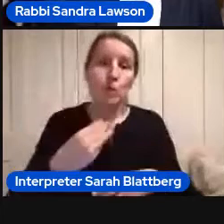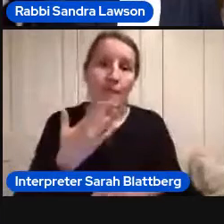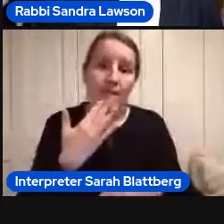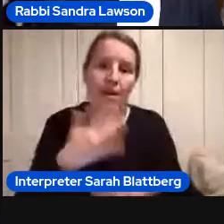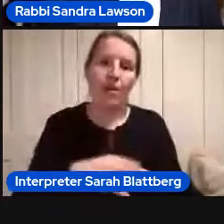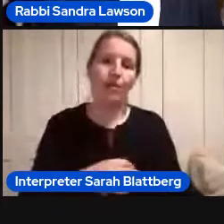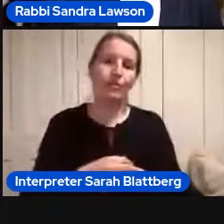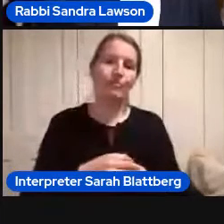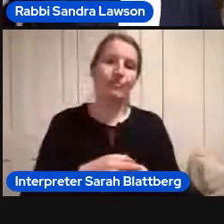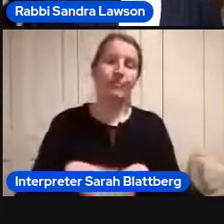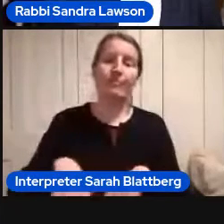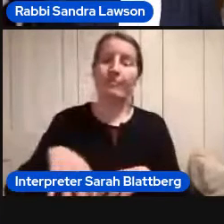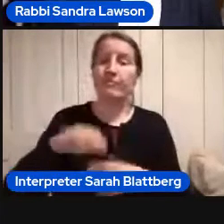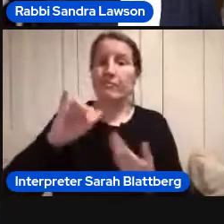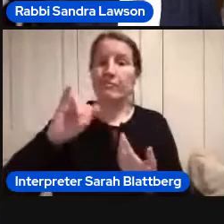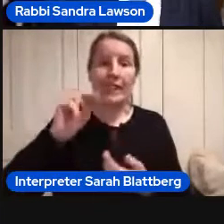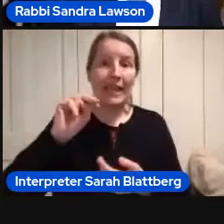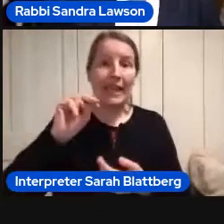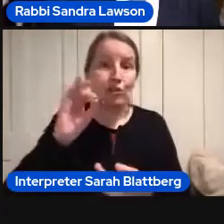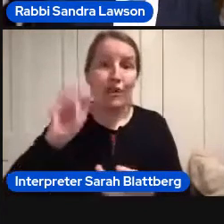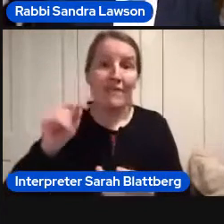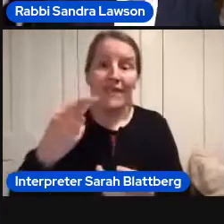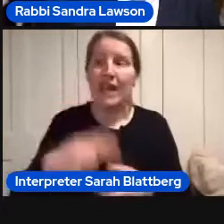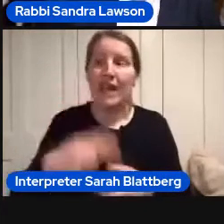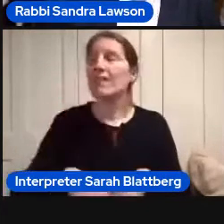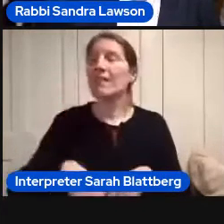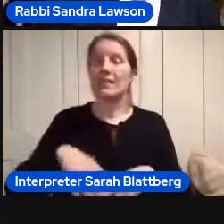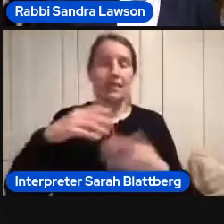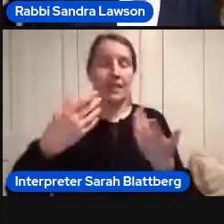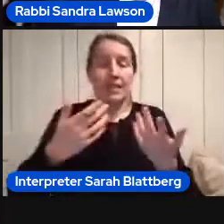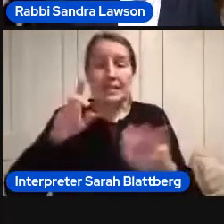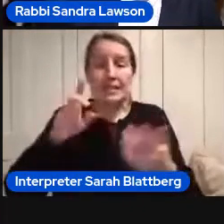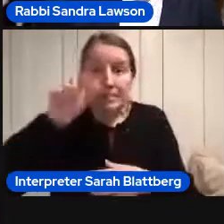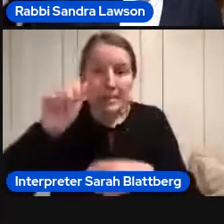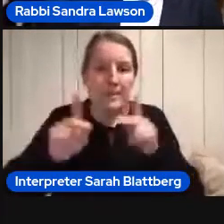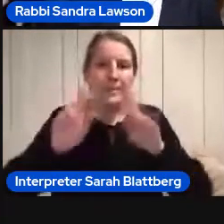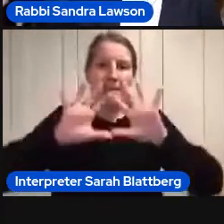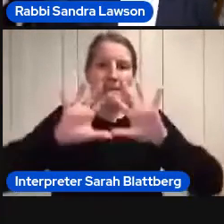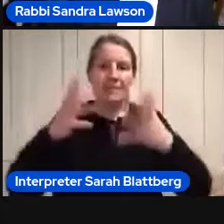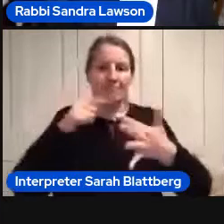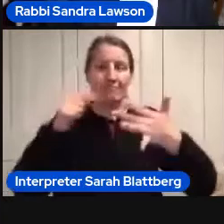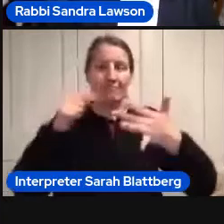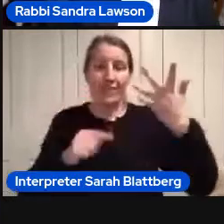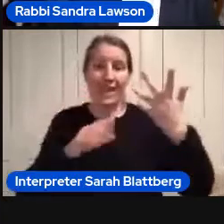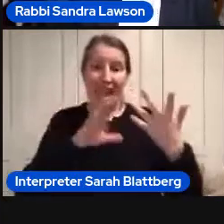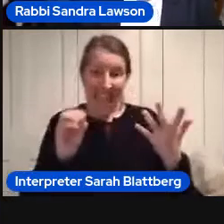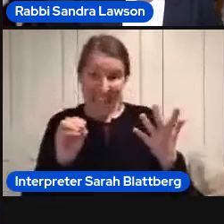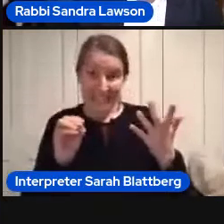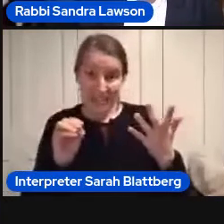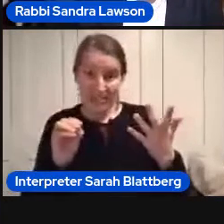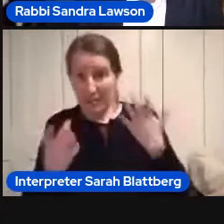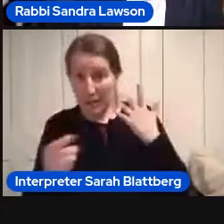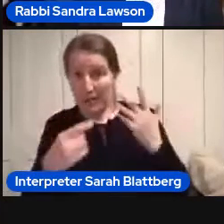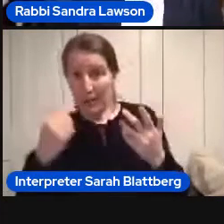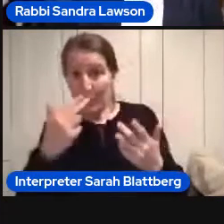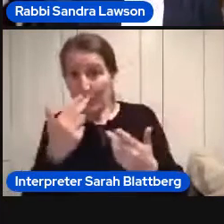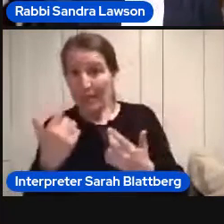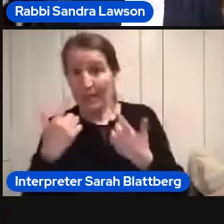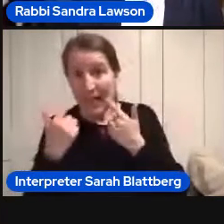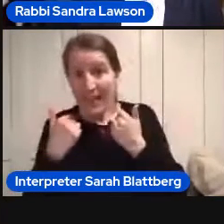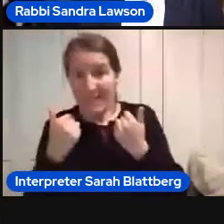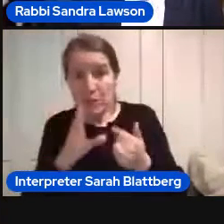families, gender diversity, people with disabilities, and you may even find it funny, but truthfully, and for straight